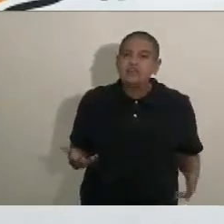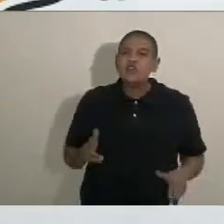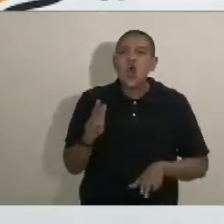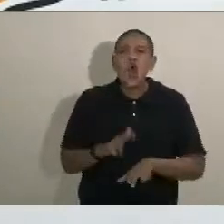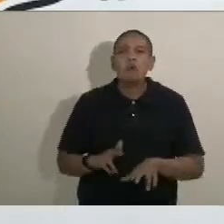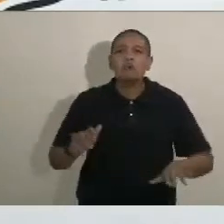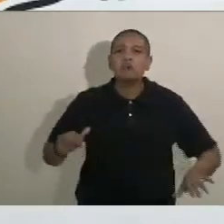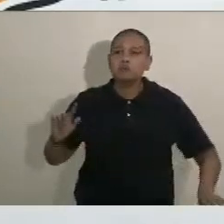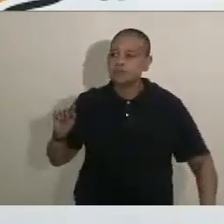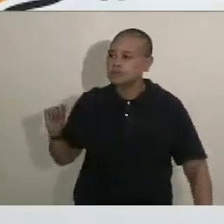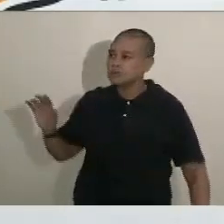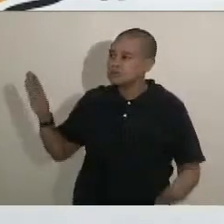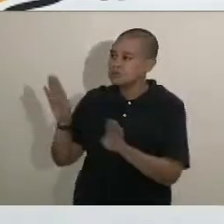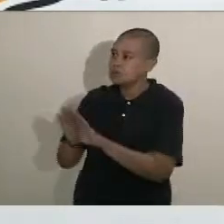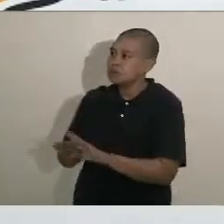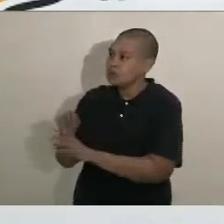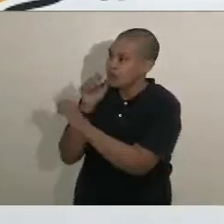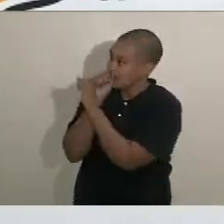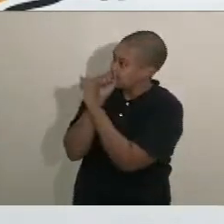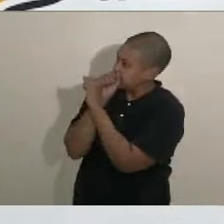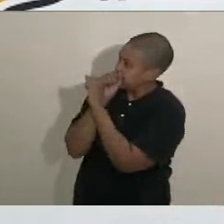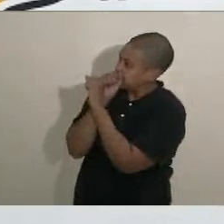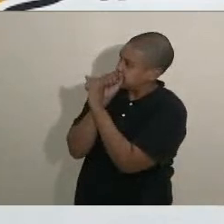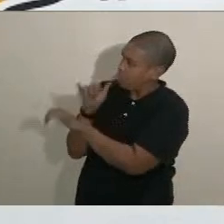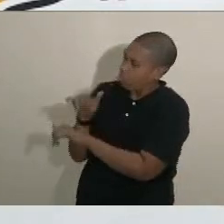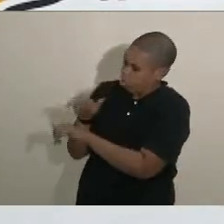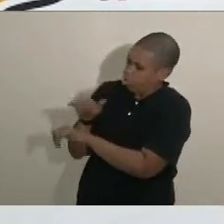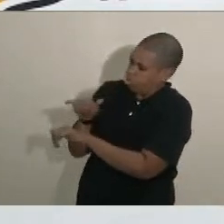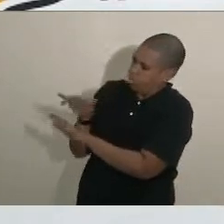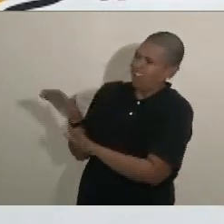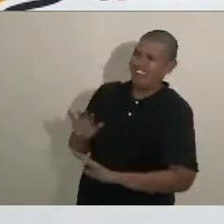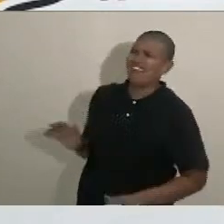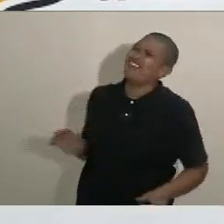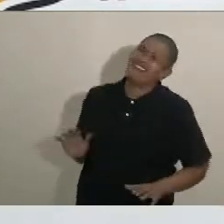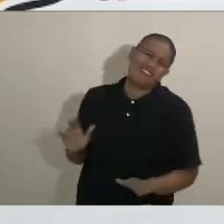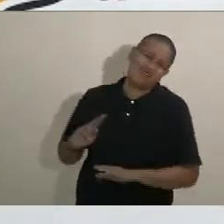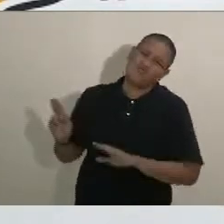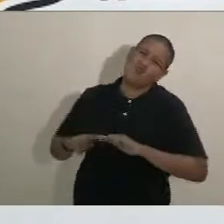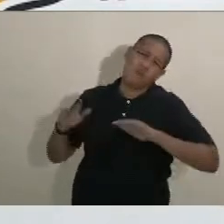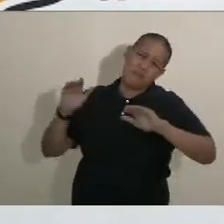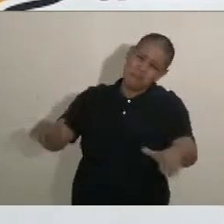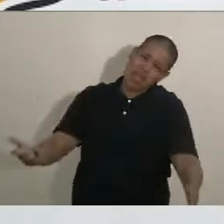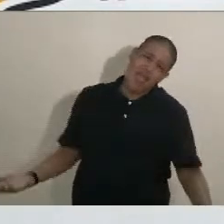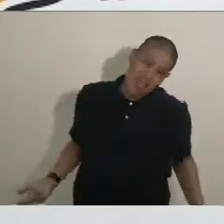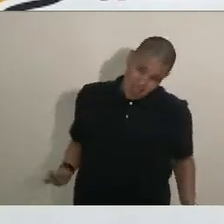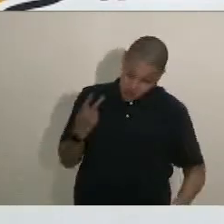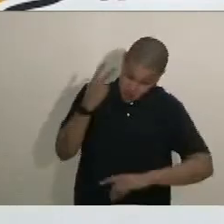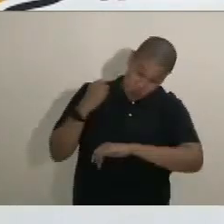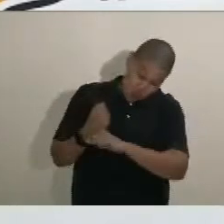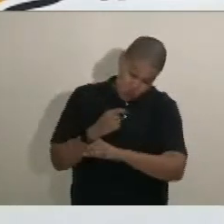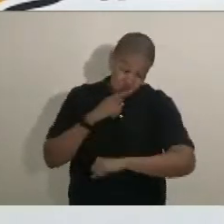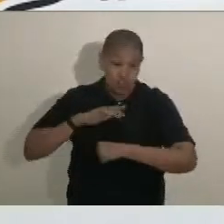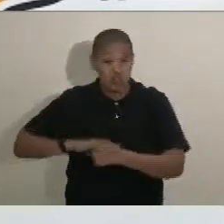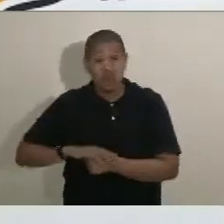normality, because after 2 years, we were really under stress as a society. There were several side